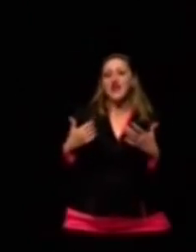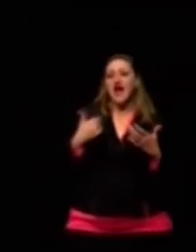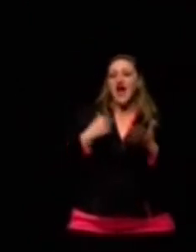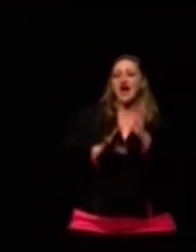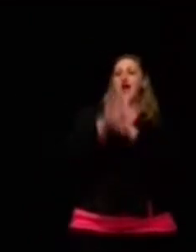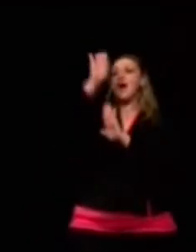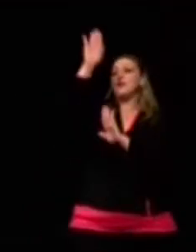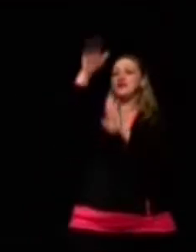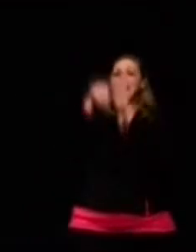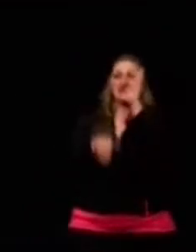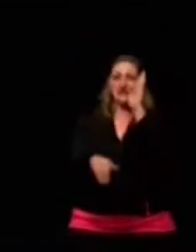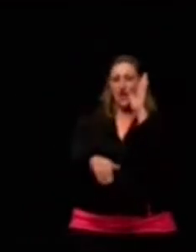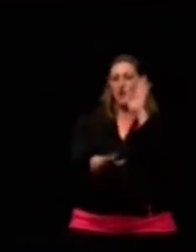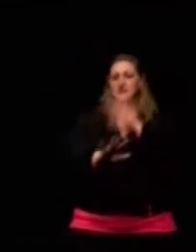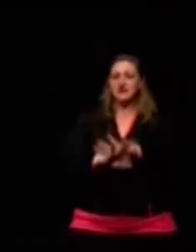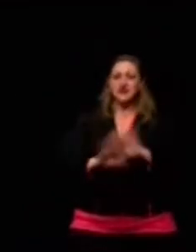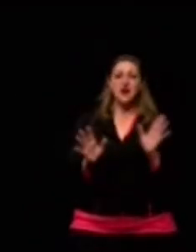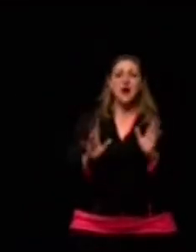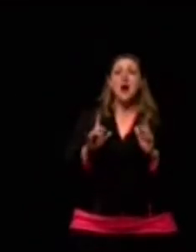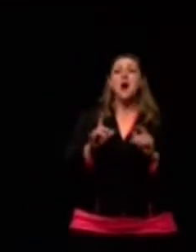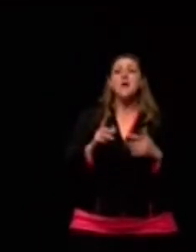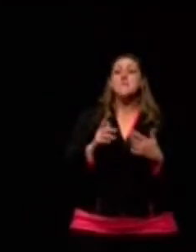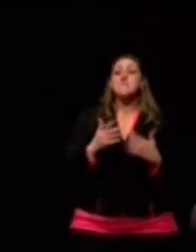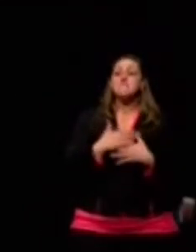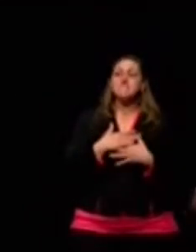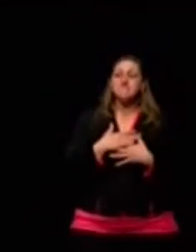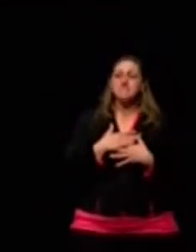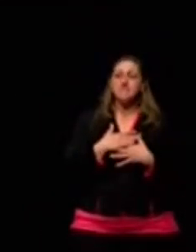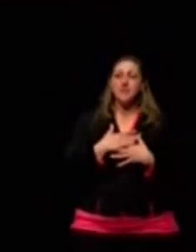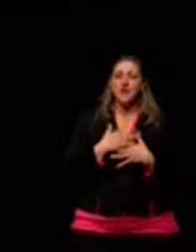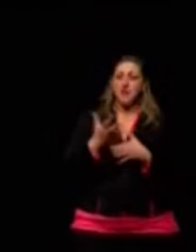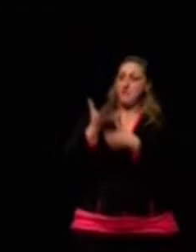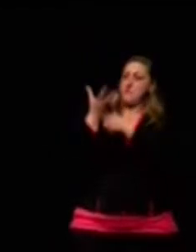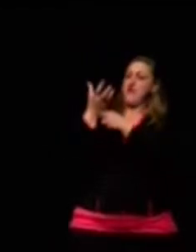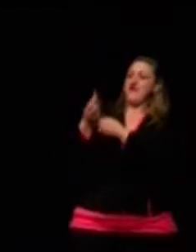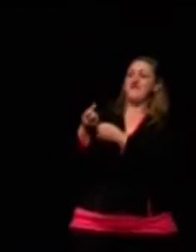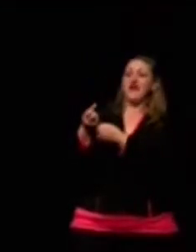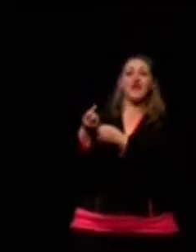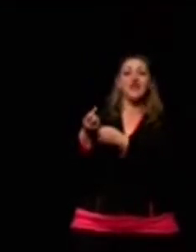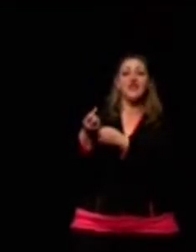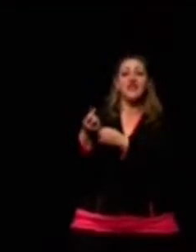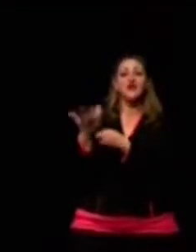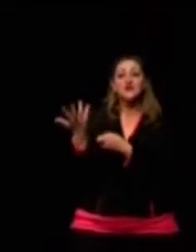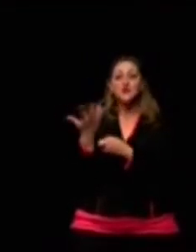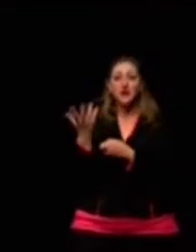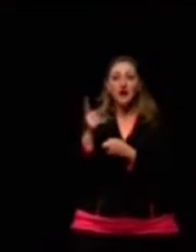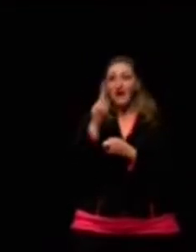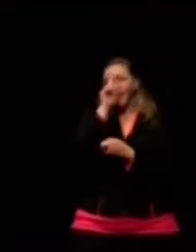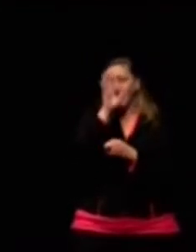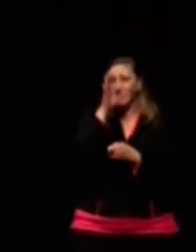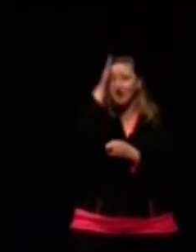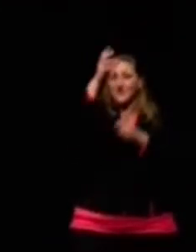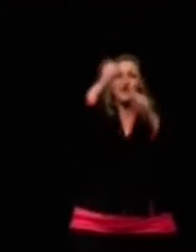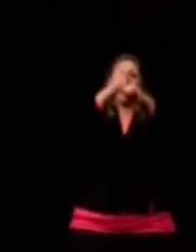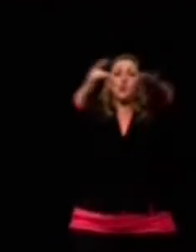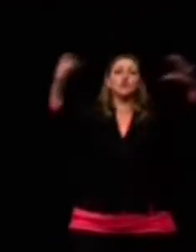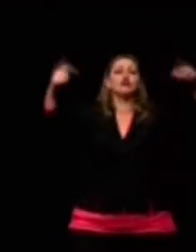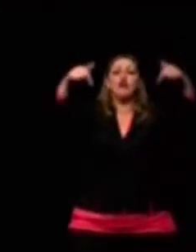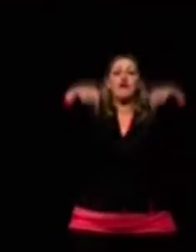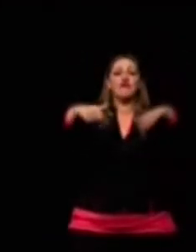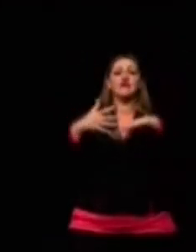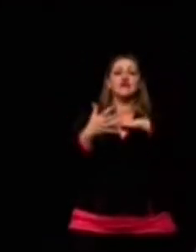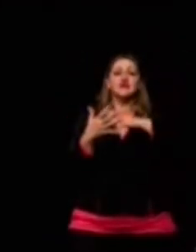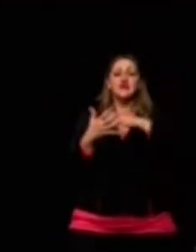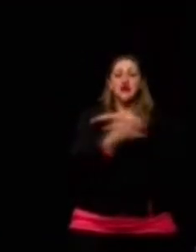ups and downs, but I've never lost my faith in our future. You know, Robert Kennedy, whose